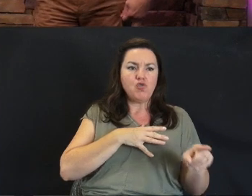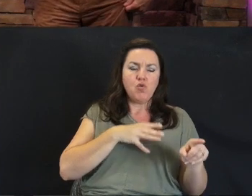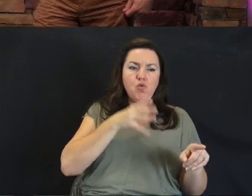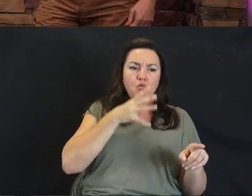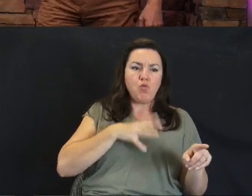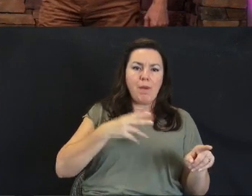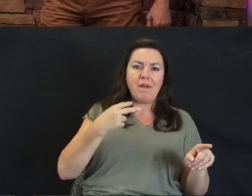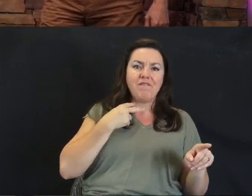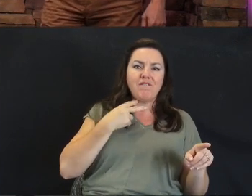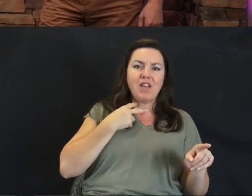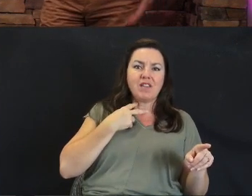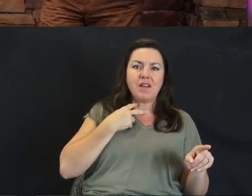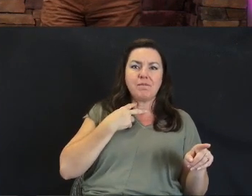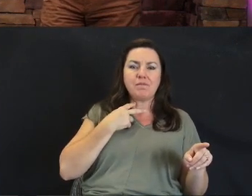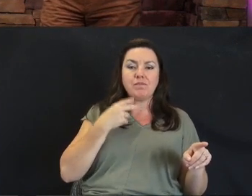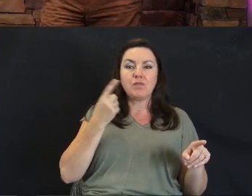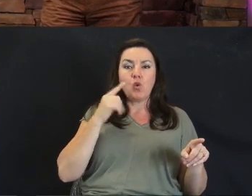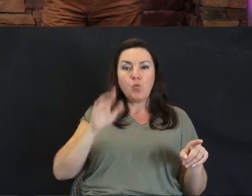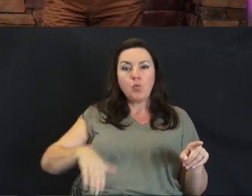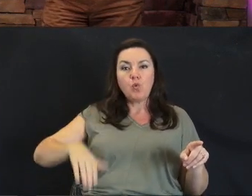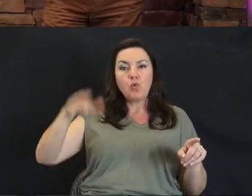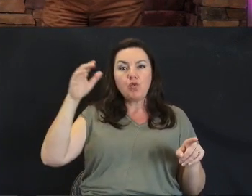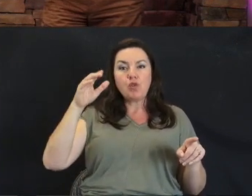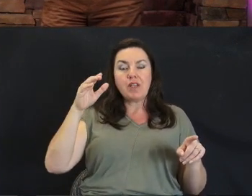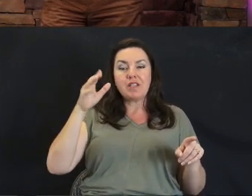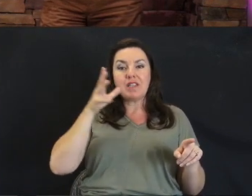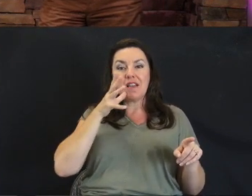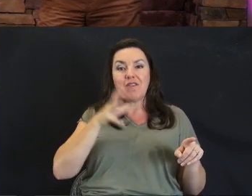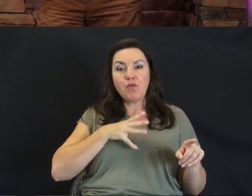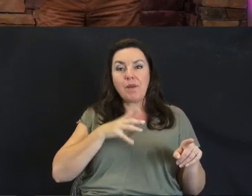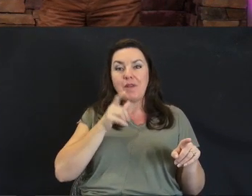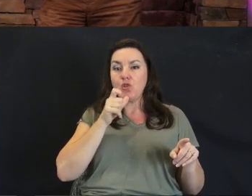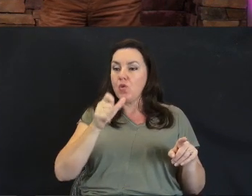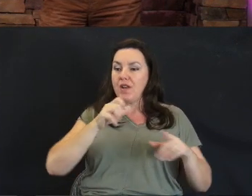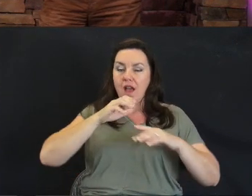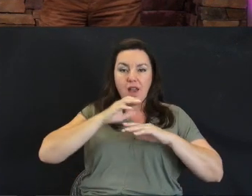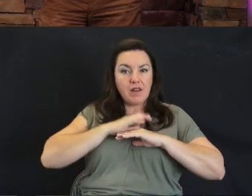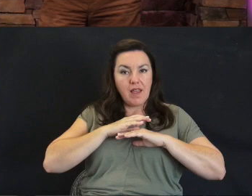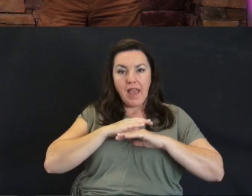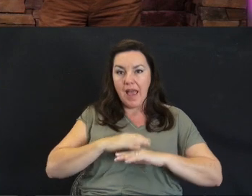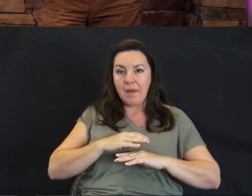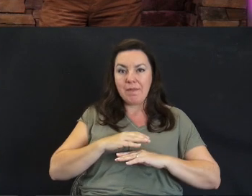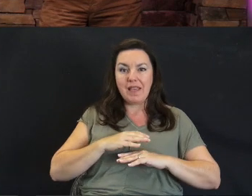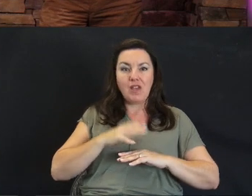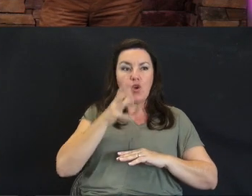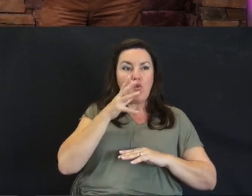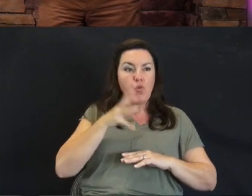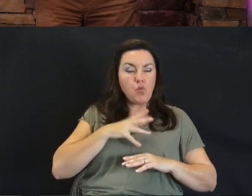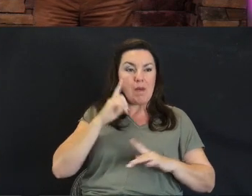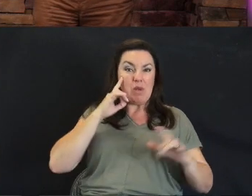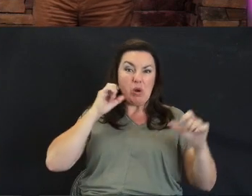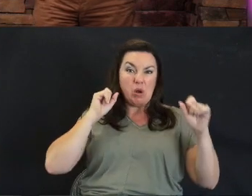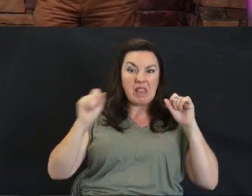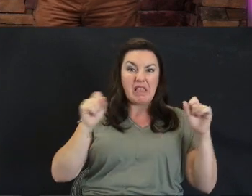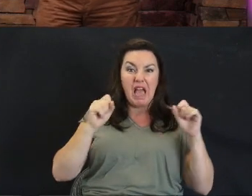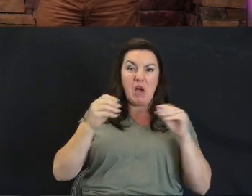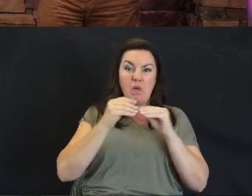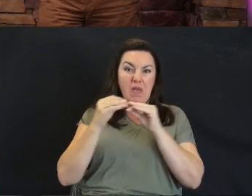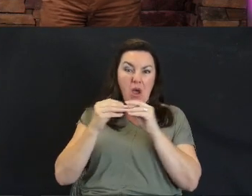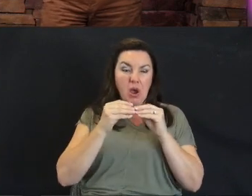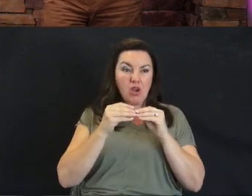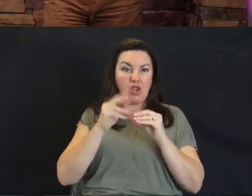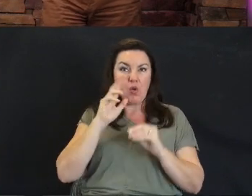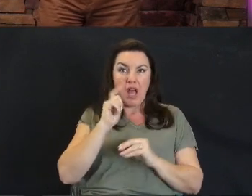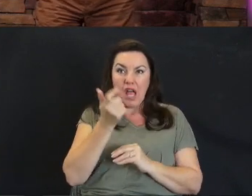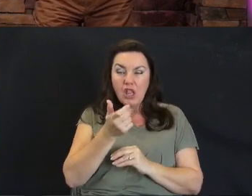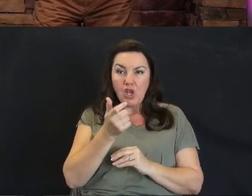result We have raised up A generation of women Who are not content Who are disruptive Loud Cantankerous I turn on the news And